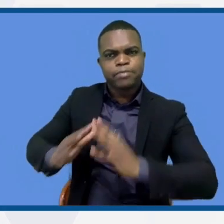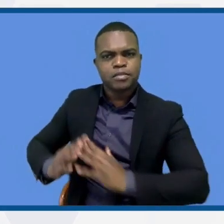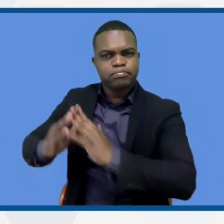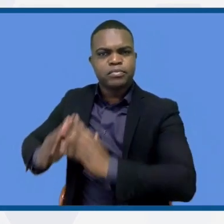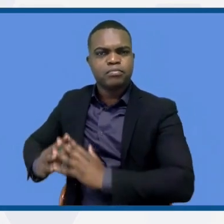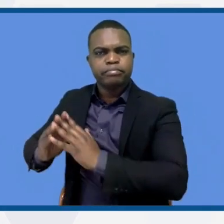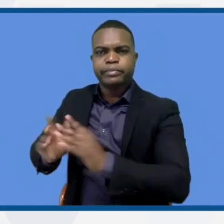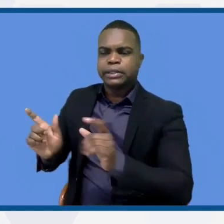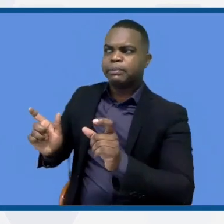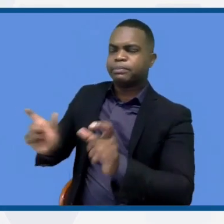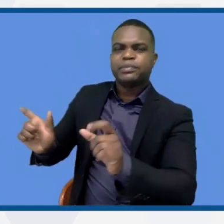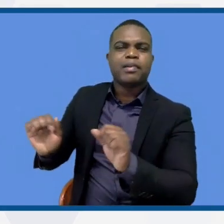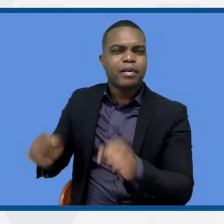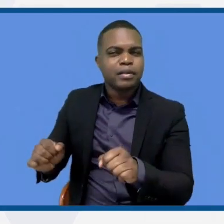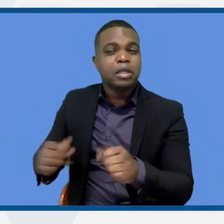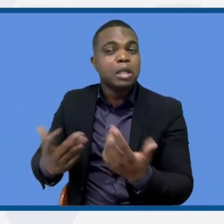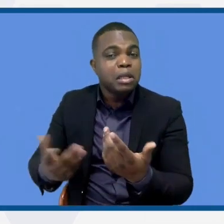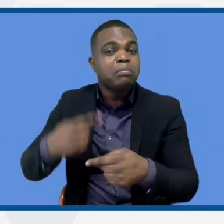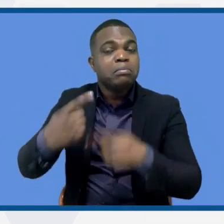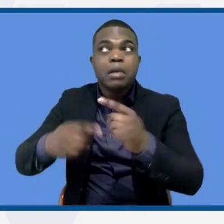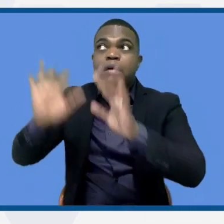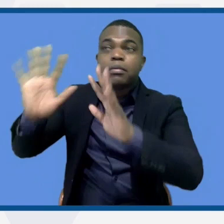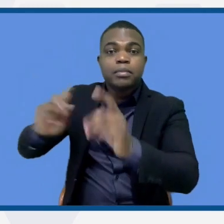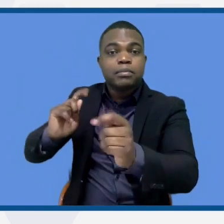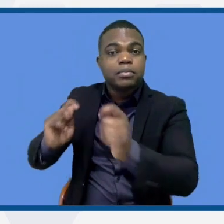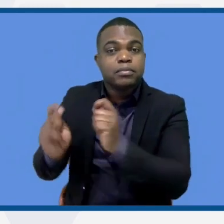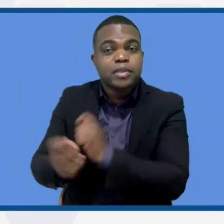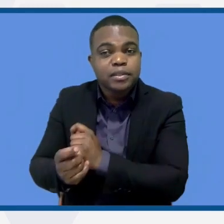annual loss or probable loss. And so